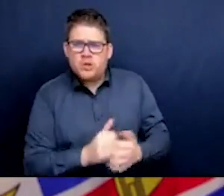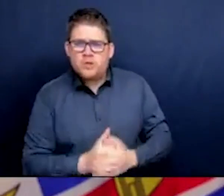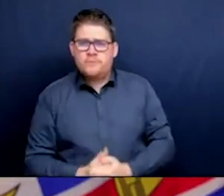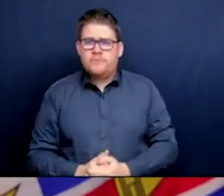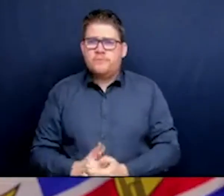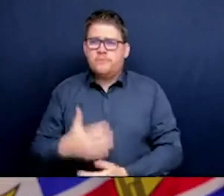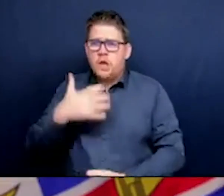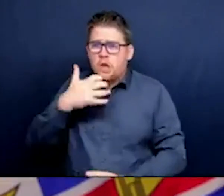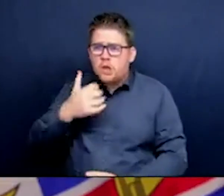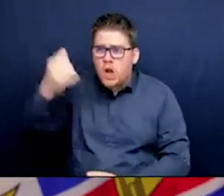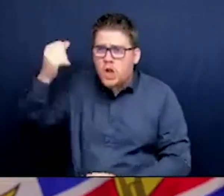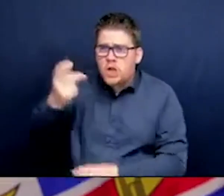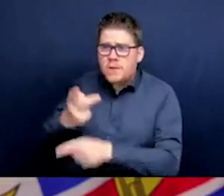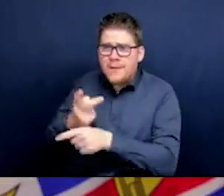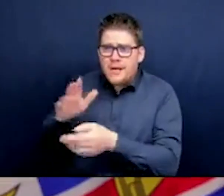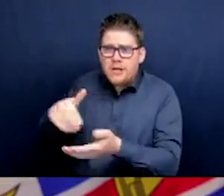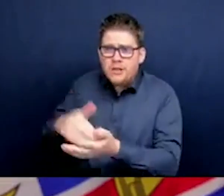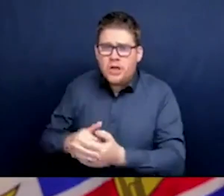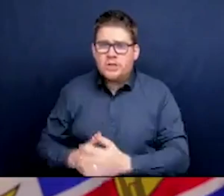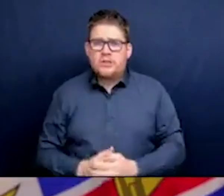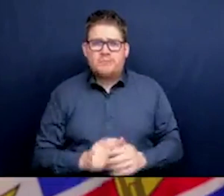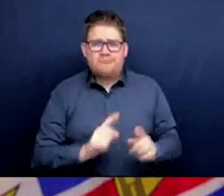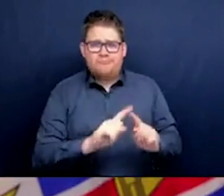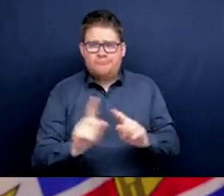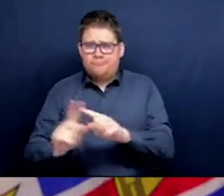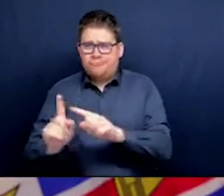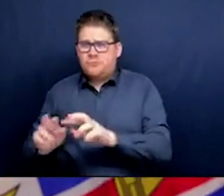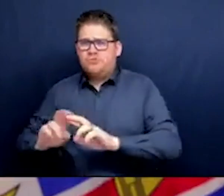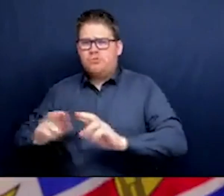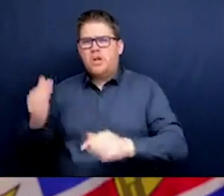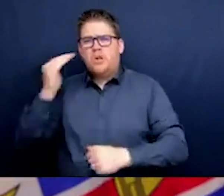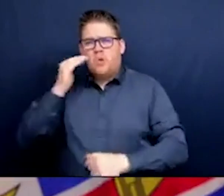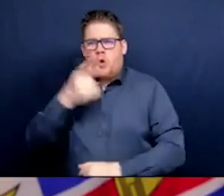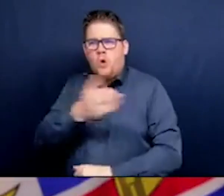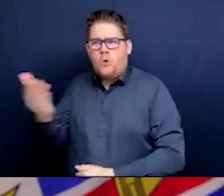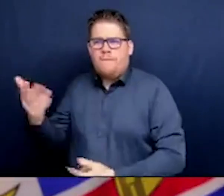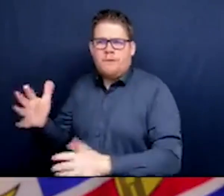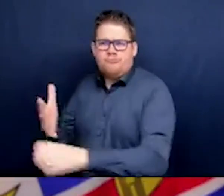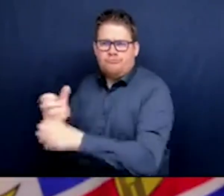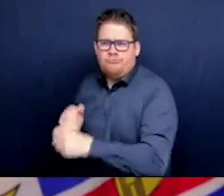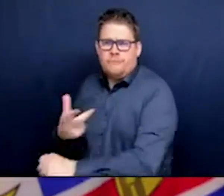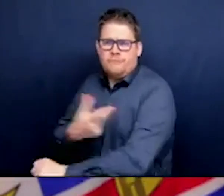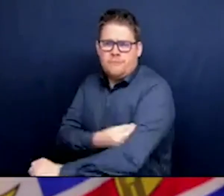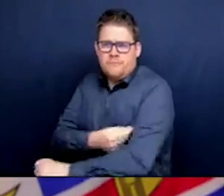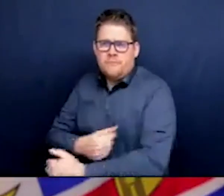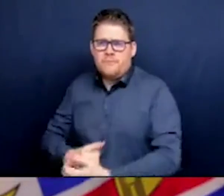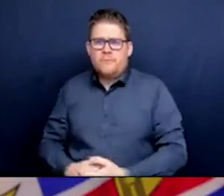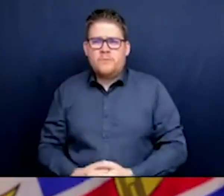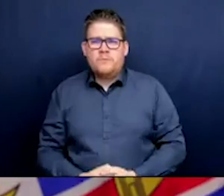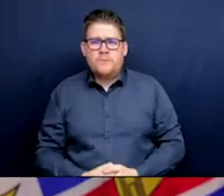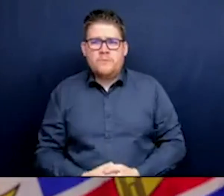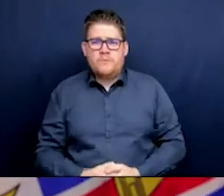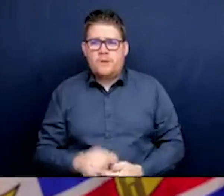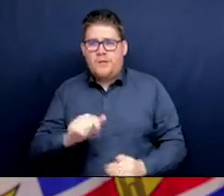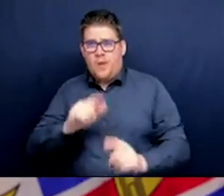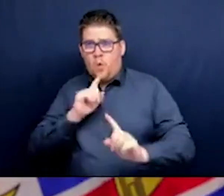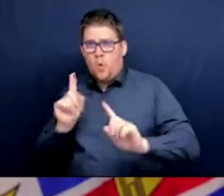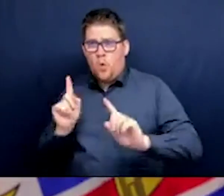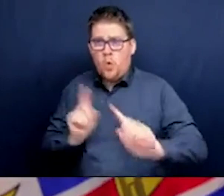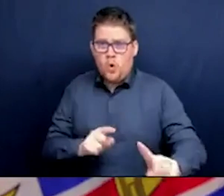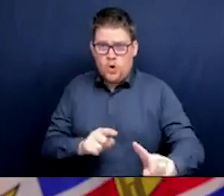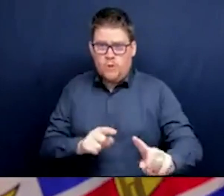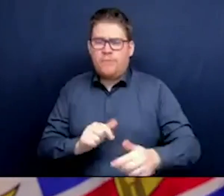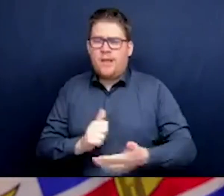from is vaccinated and protected. And these orders have helped protect our healthcare system by ensuring that we have that high level of